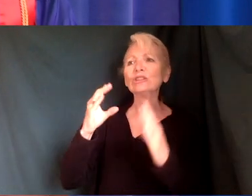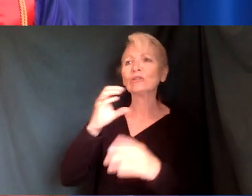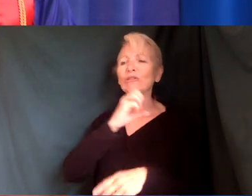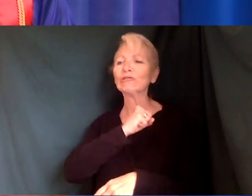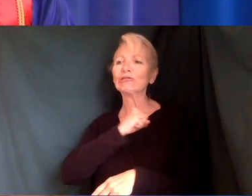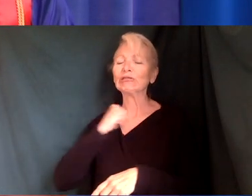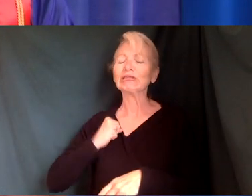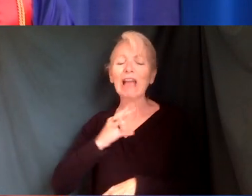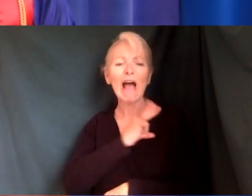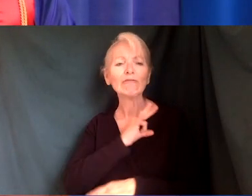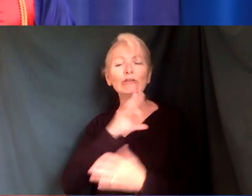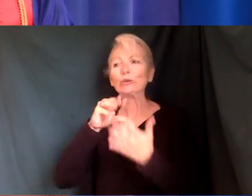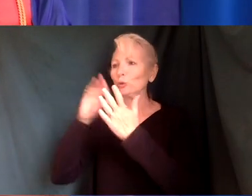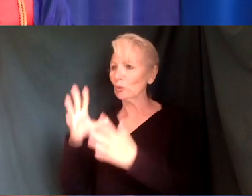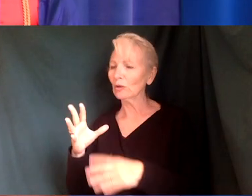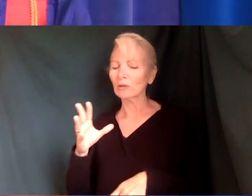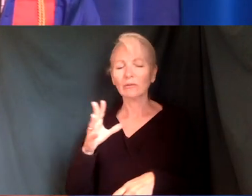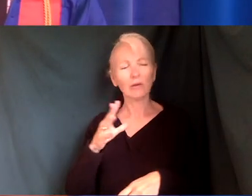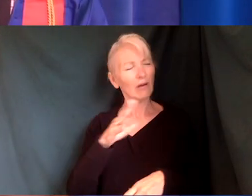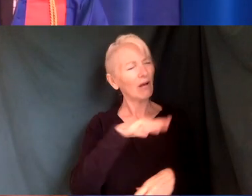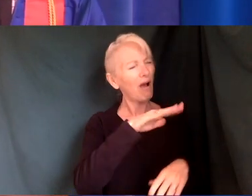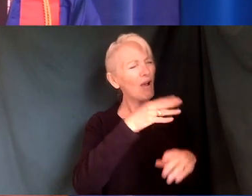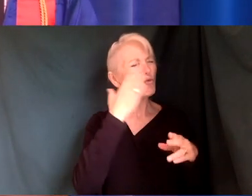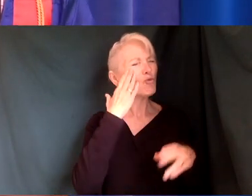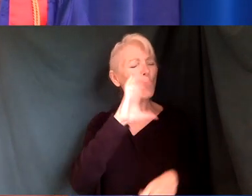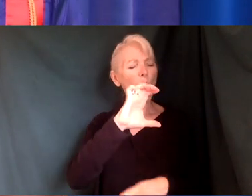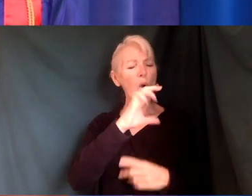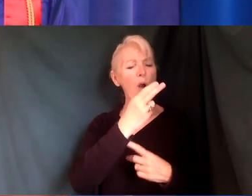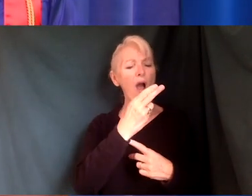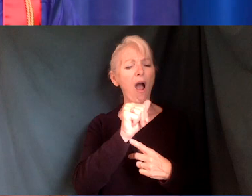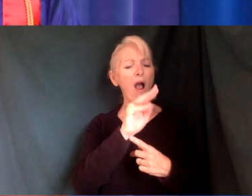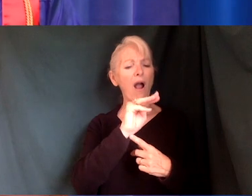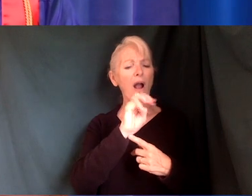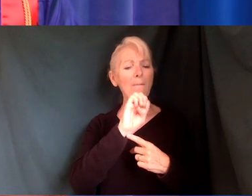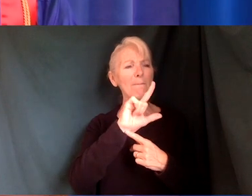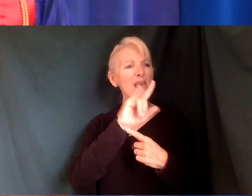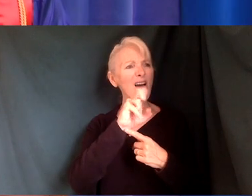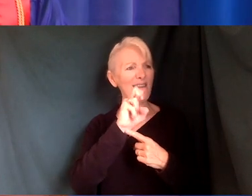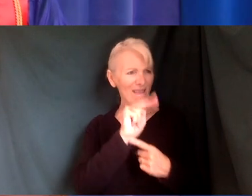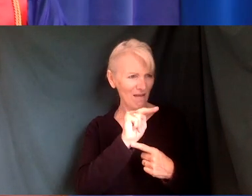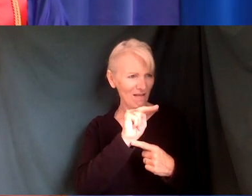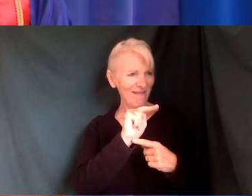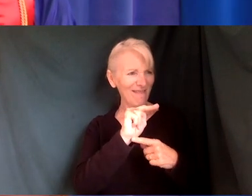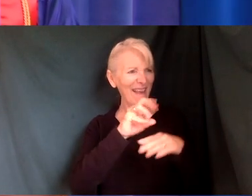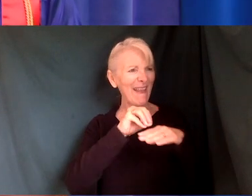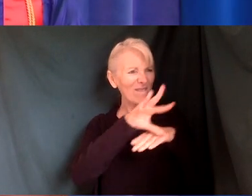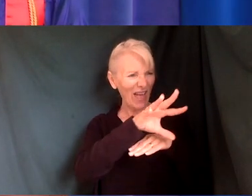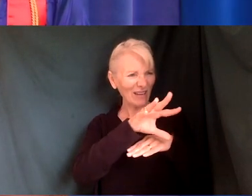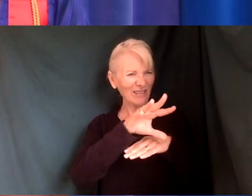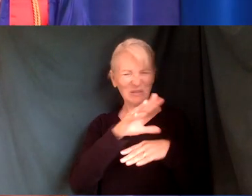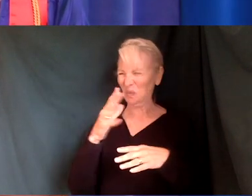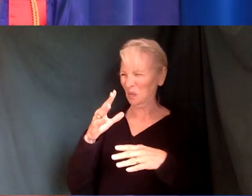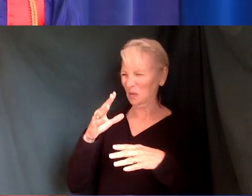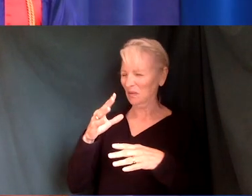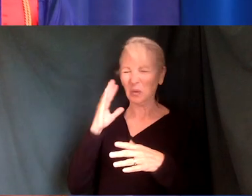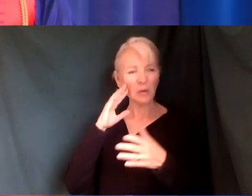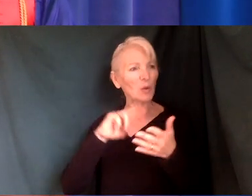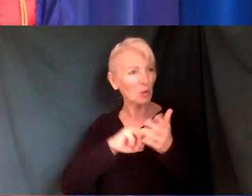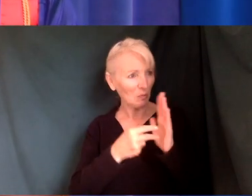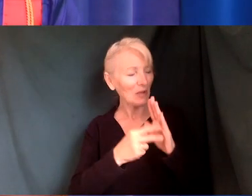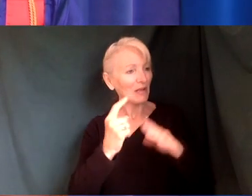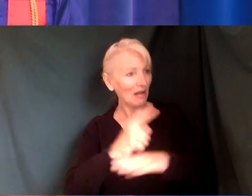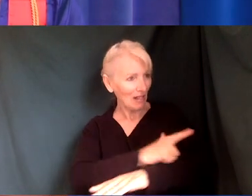and students. Let's call this the chameleon effect. The chameleon effect? Yeah, like that lizard that modifies its colors based on its